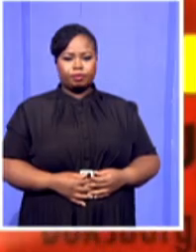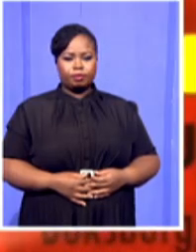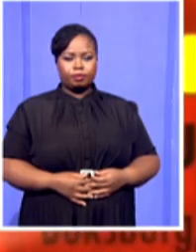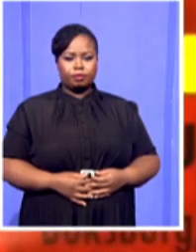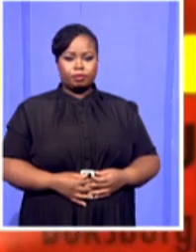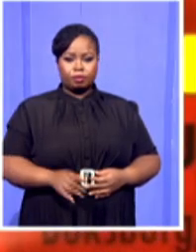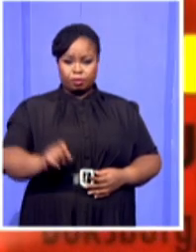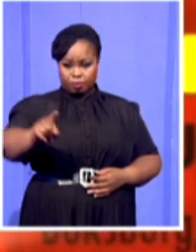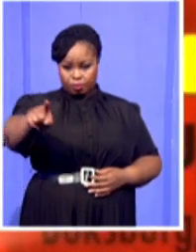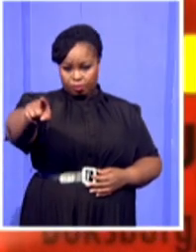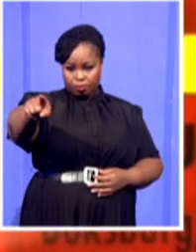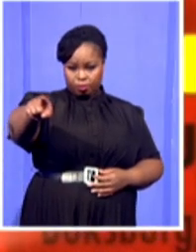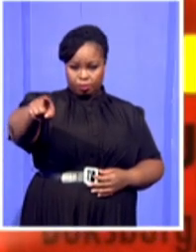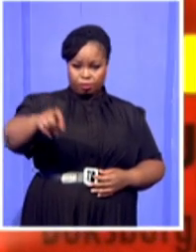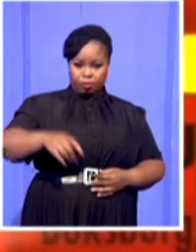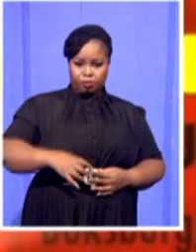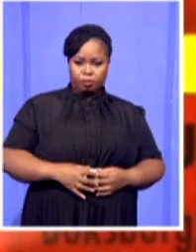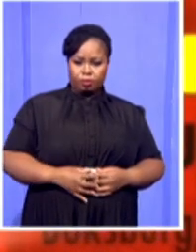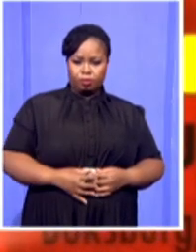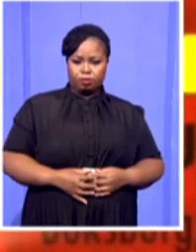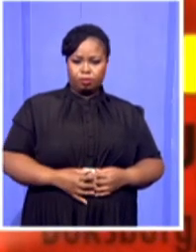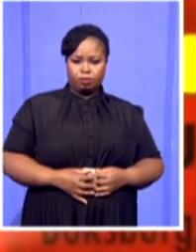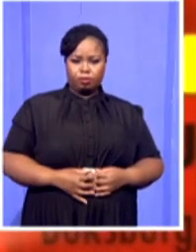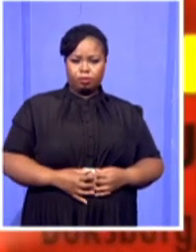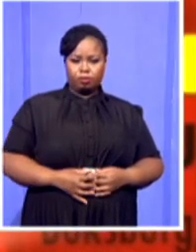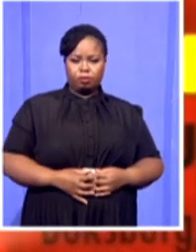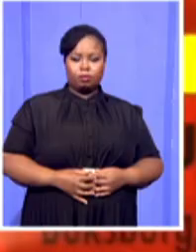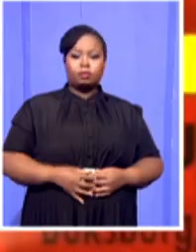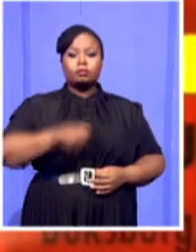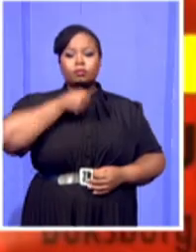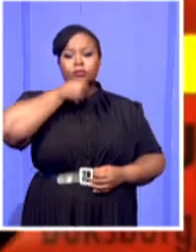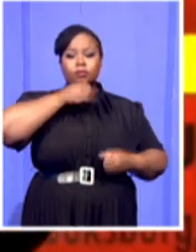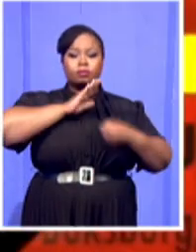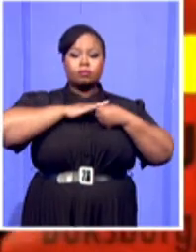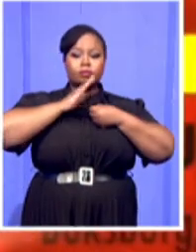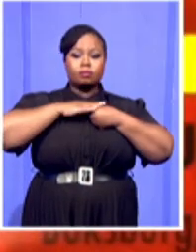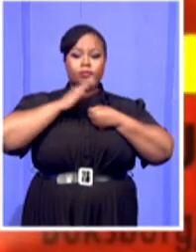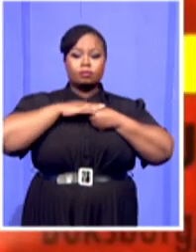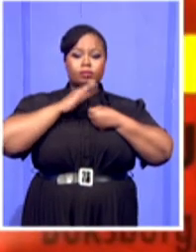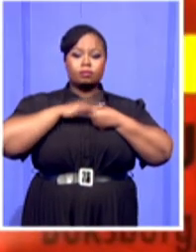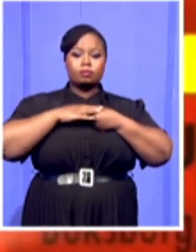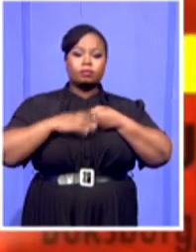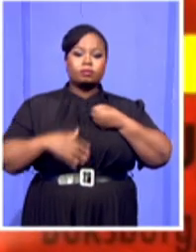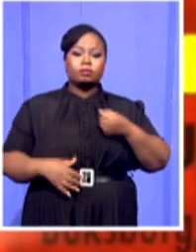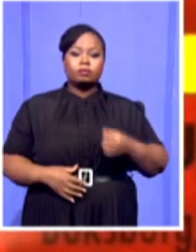They are here, comrades. The mic.